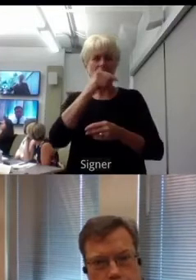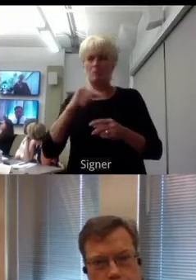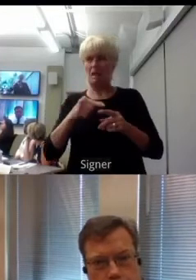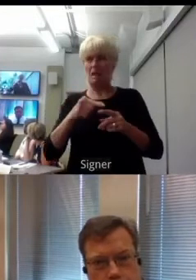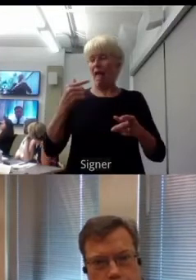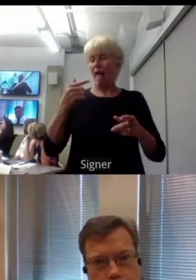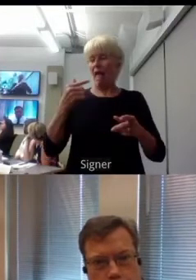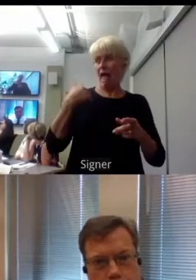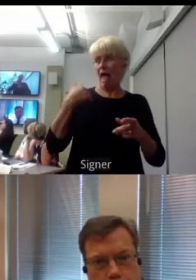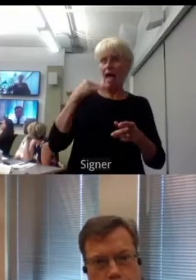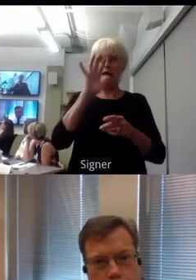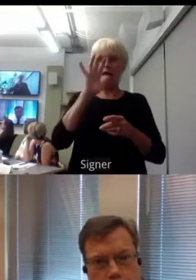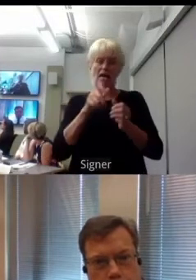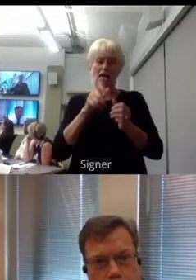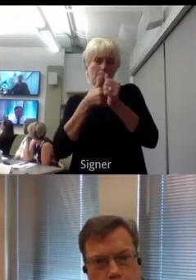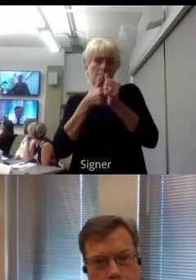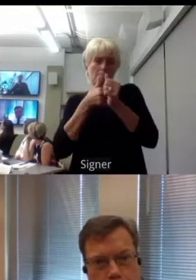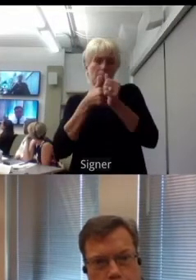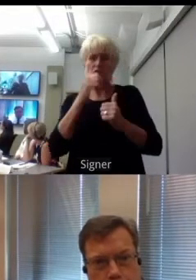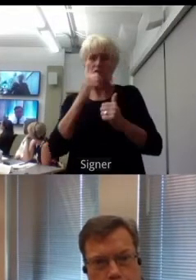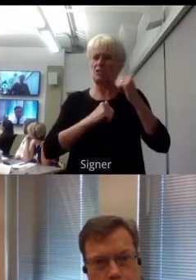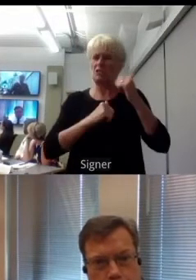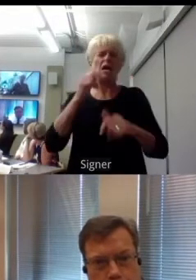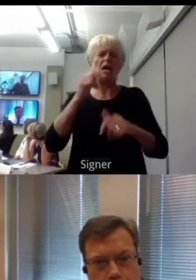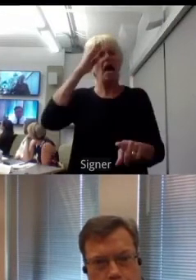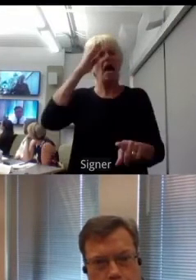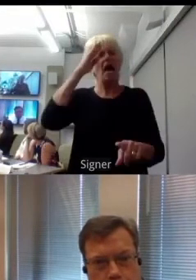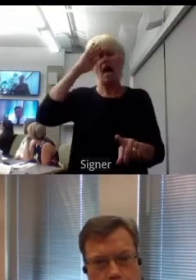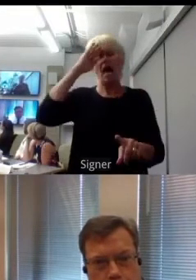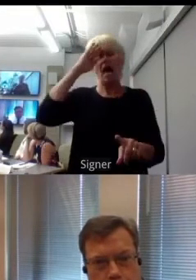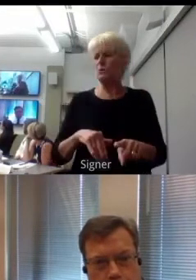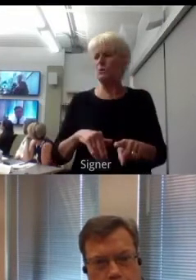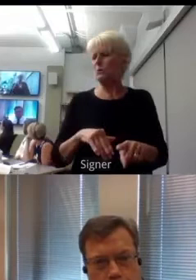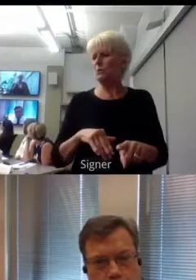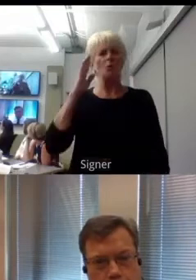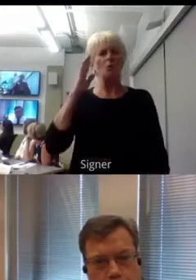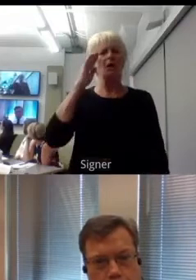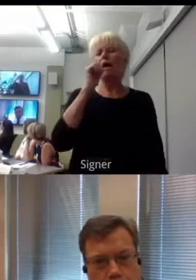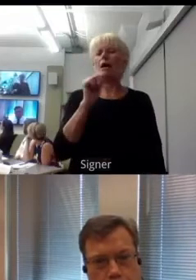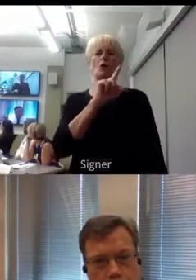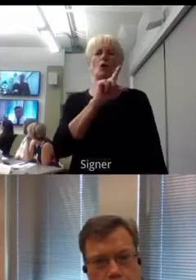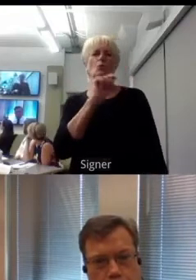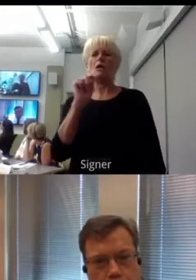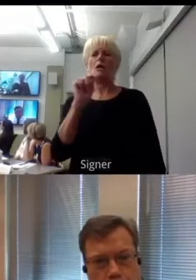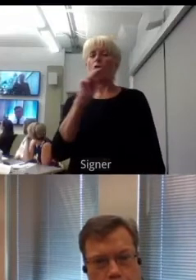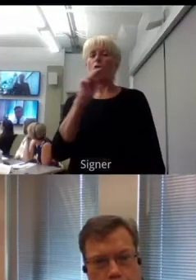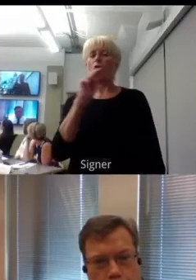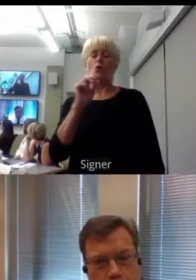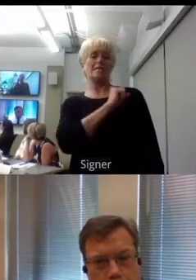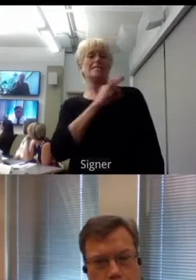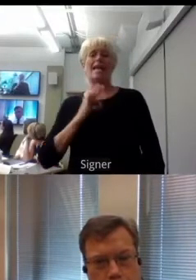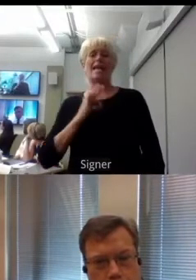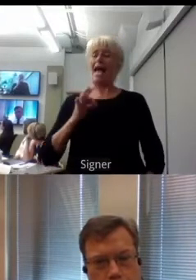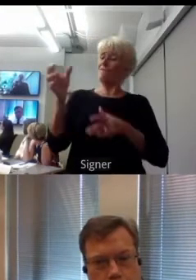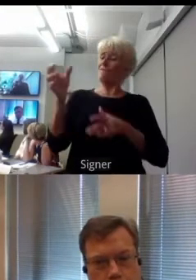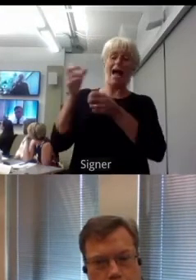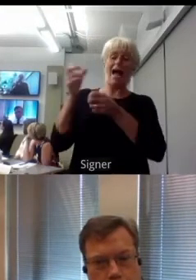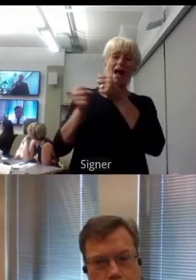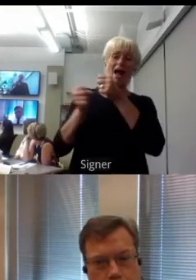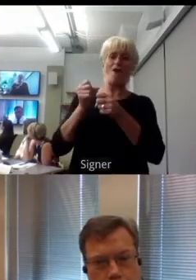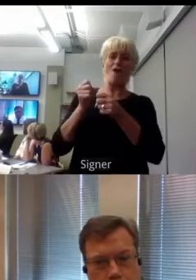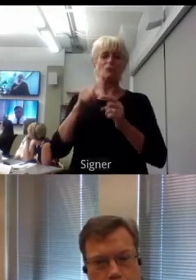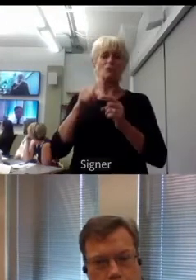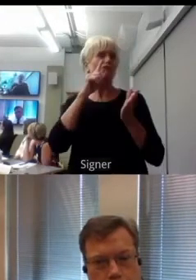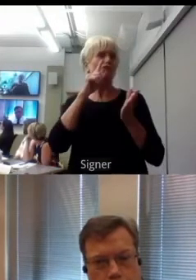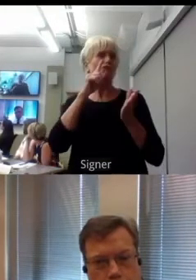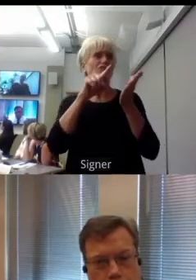get another 20, 30 staff to hire to do the compliance. But that being said, and I might be